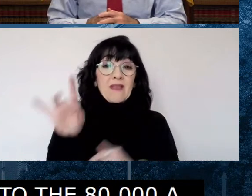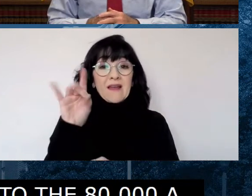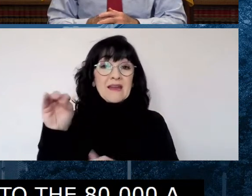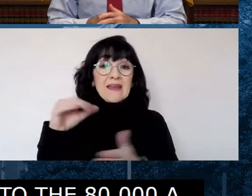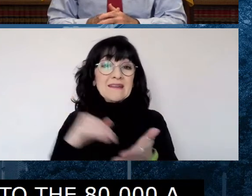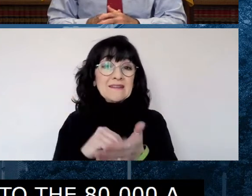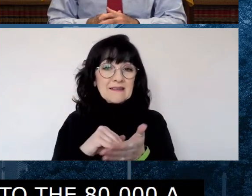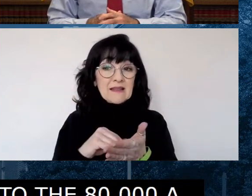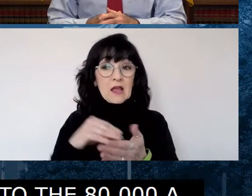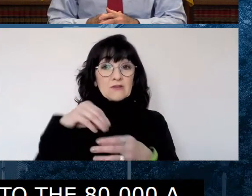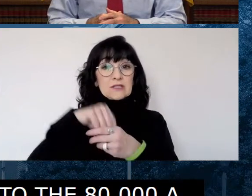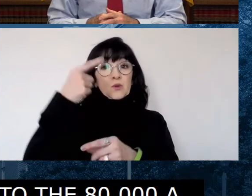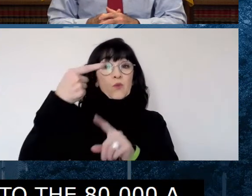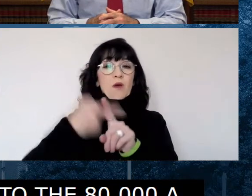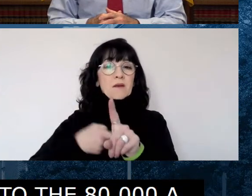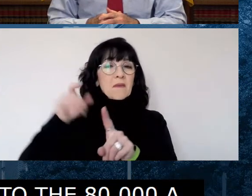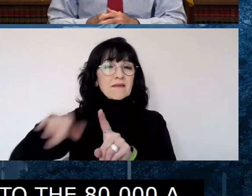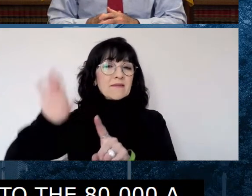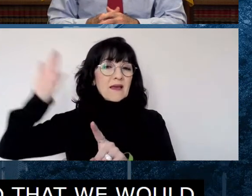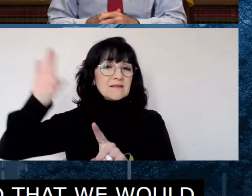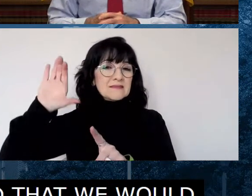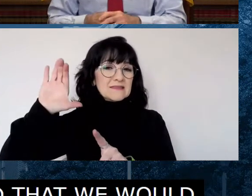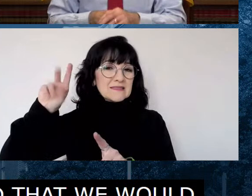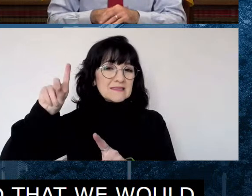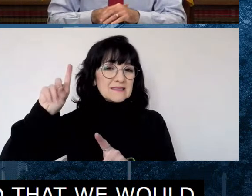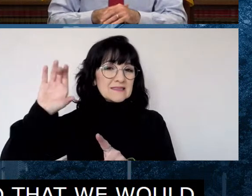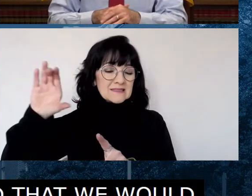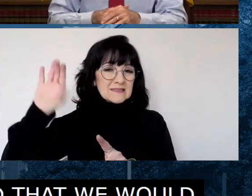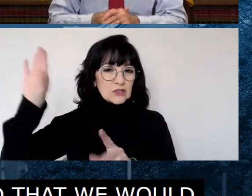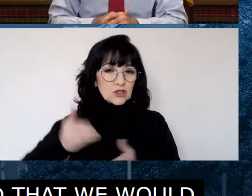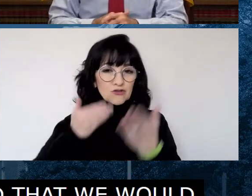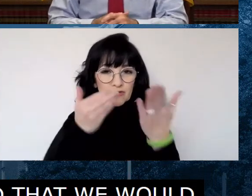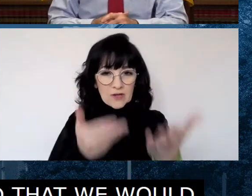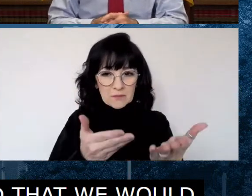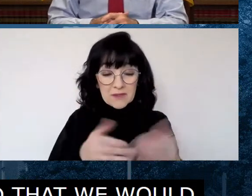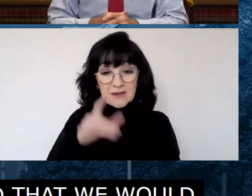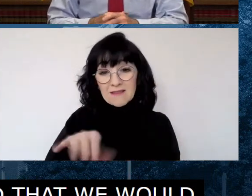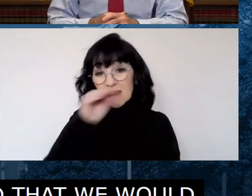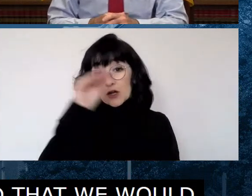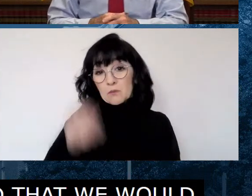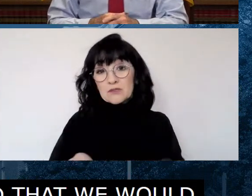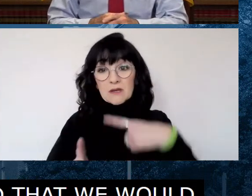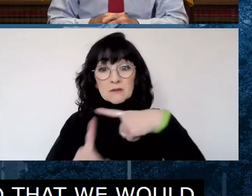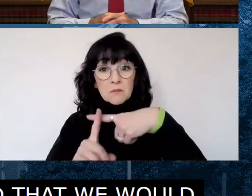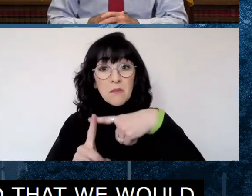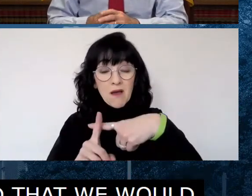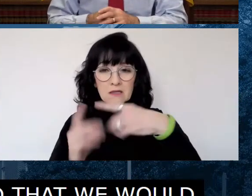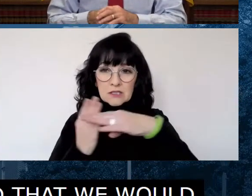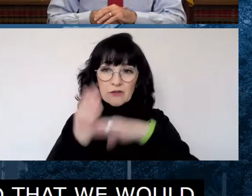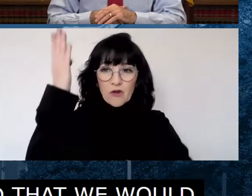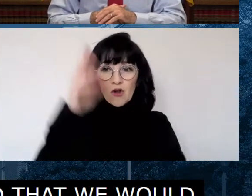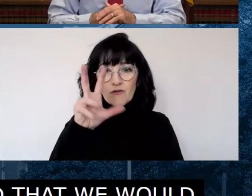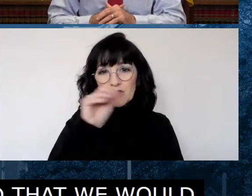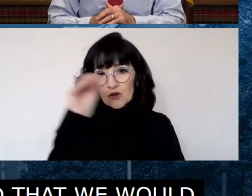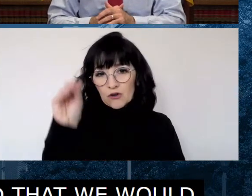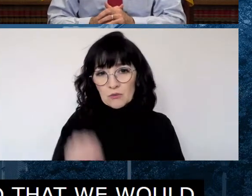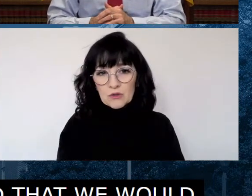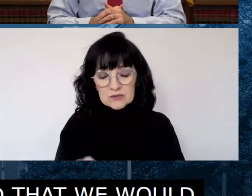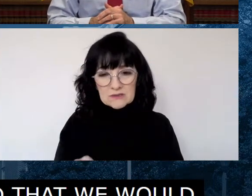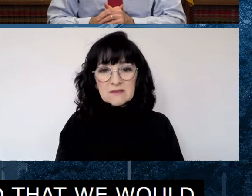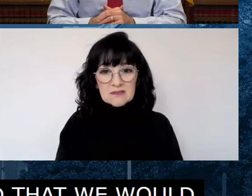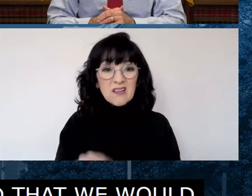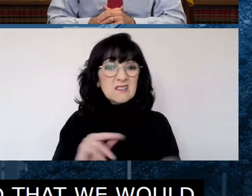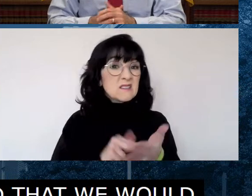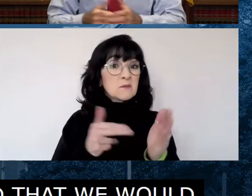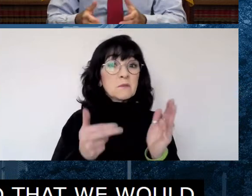at the beginning of the COVID. Those percent positives were over 30%. 1 in 3 cases were coming up positive